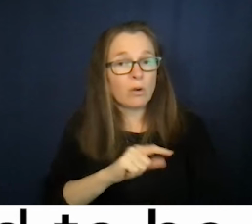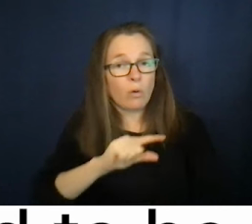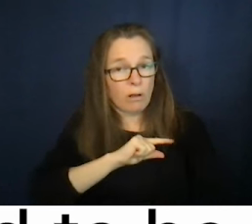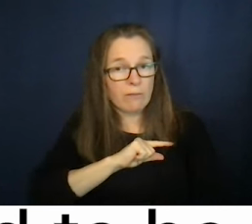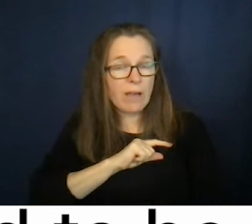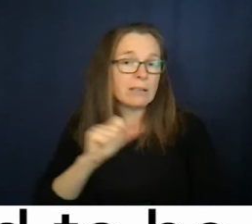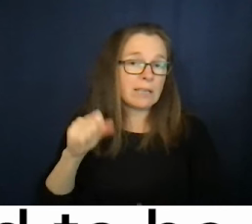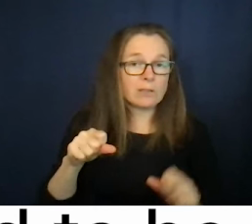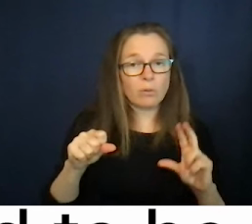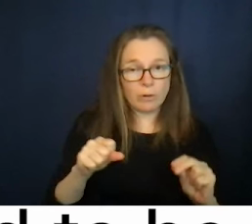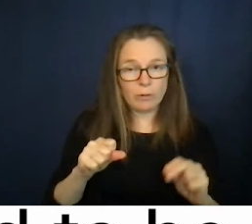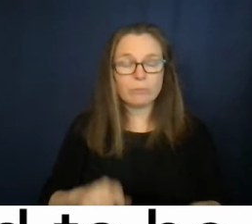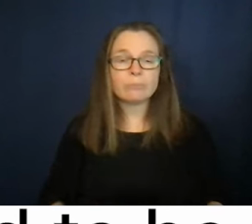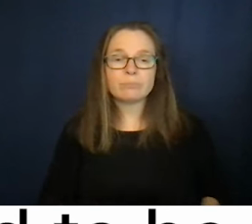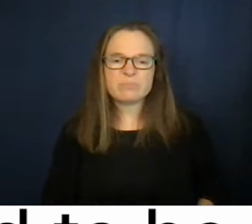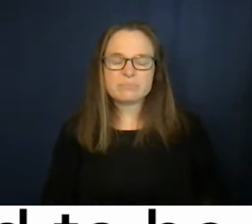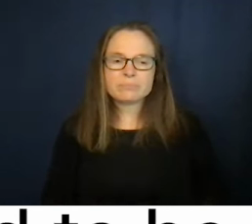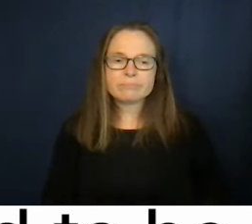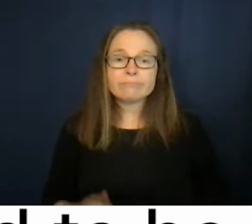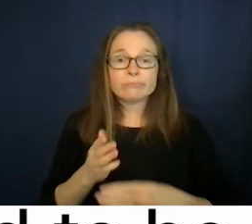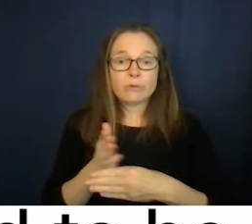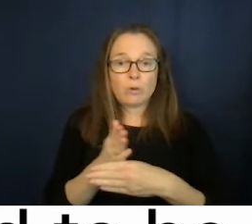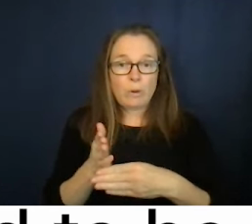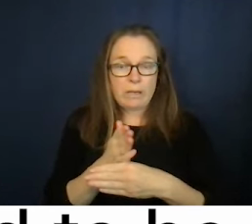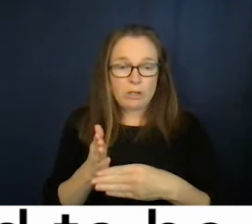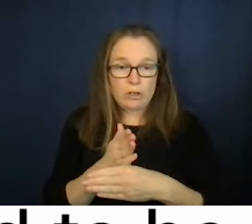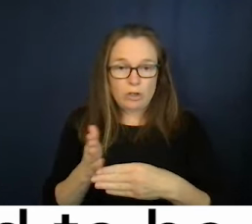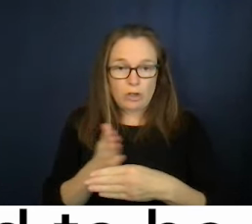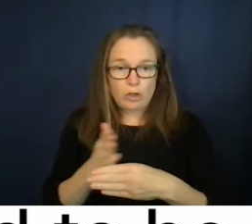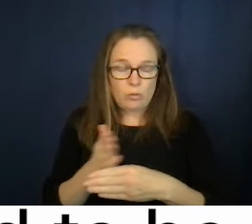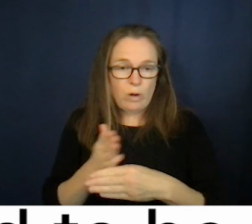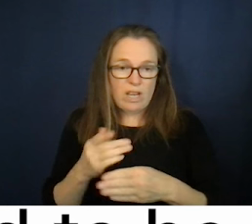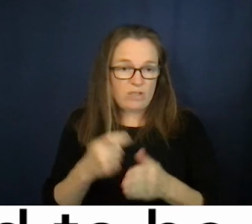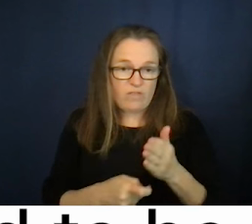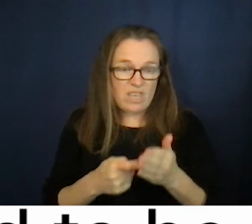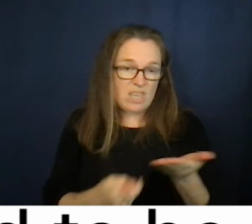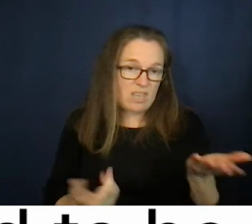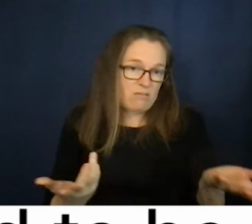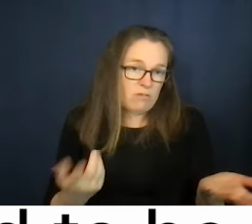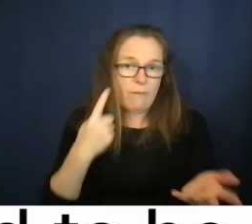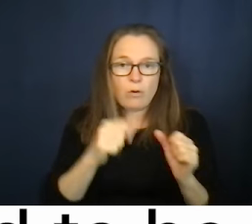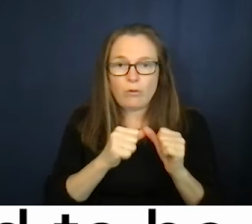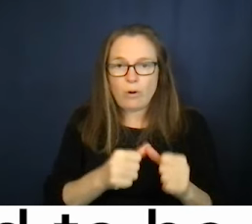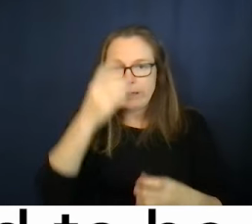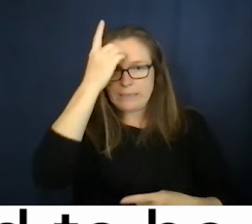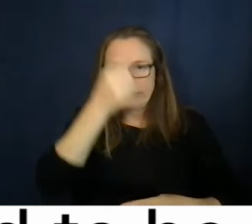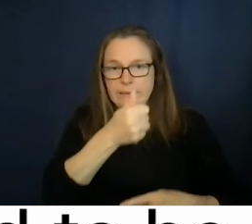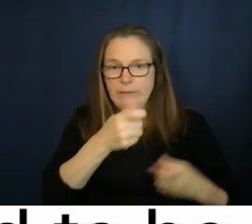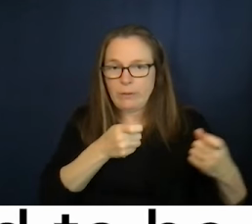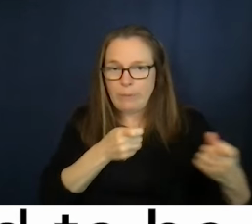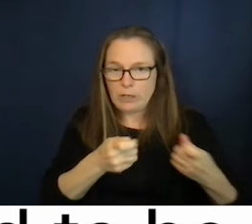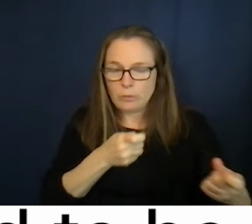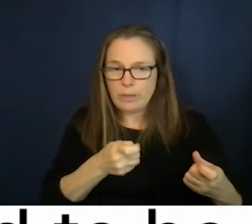receive Tier 2 funding. The ranges, the fees range for chronic disease self-management,